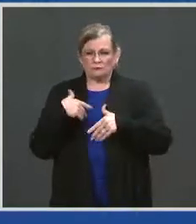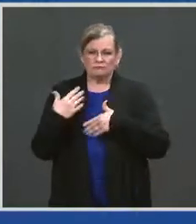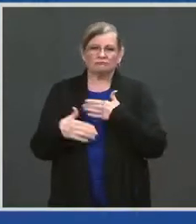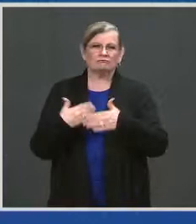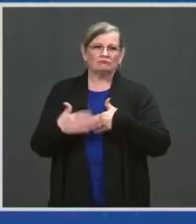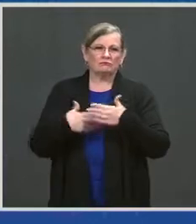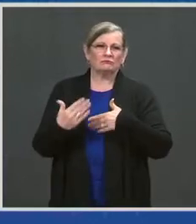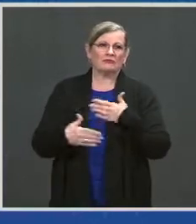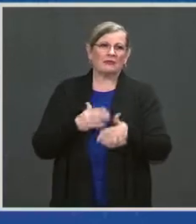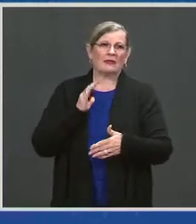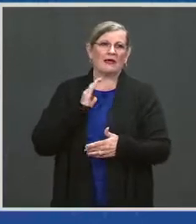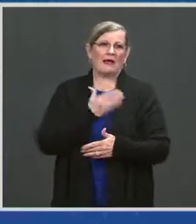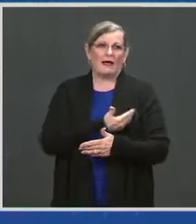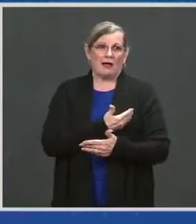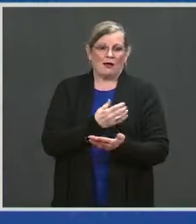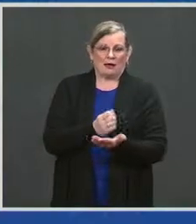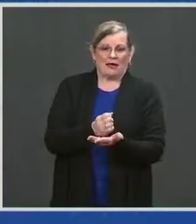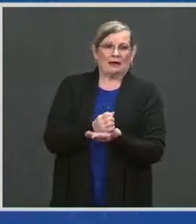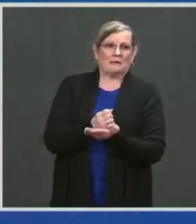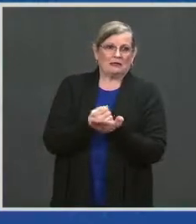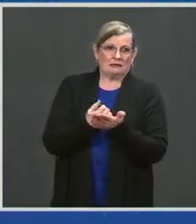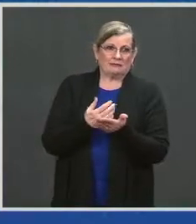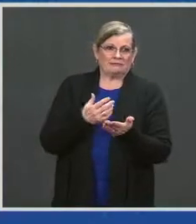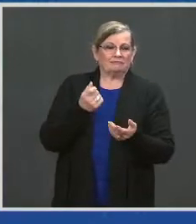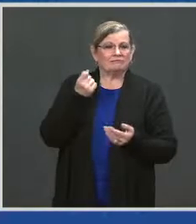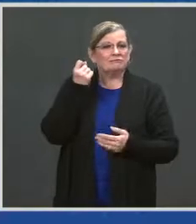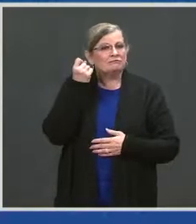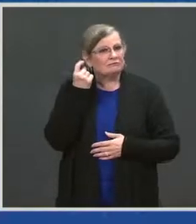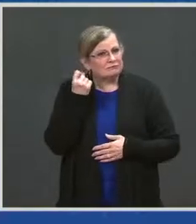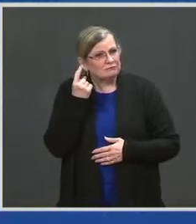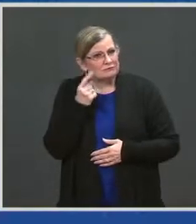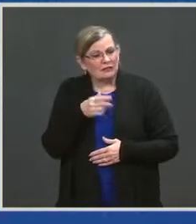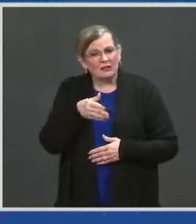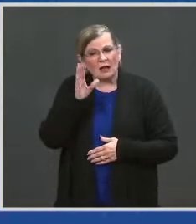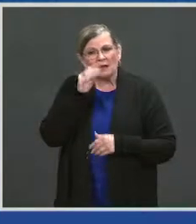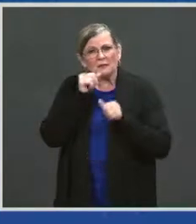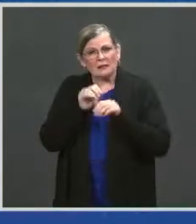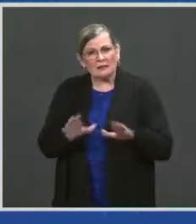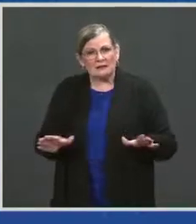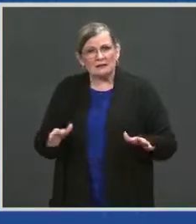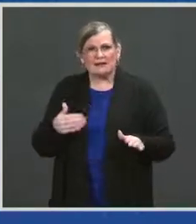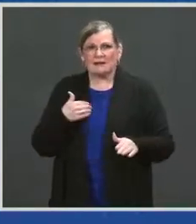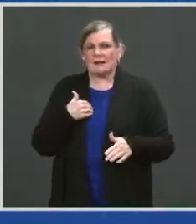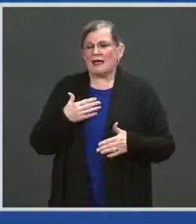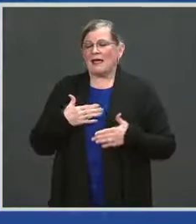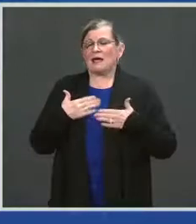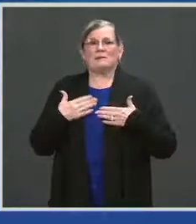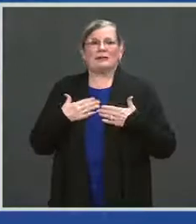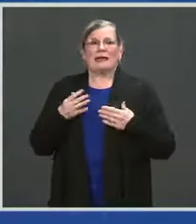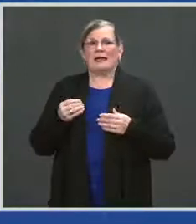God bless you all, and may you have a happy Easter and a holy Easter. Thank you. How